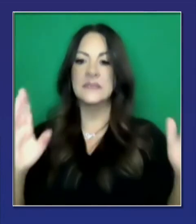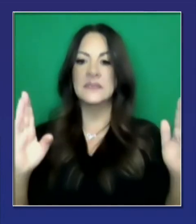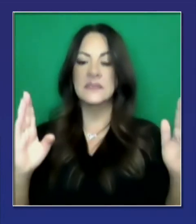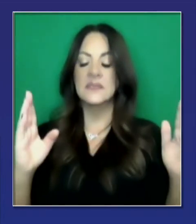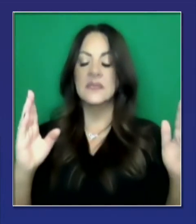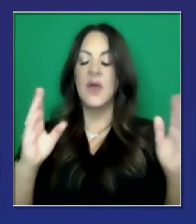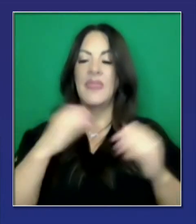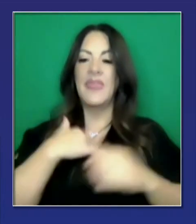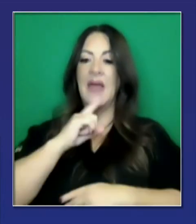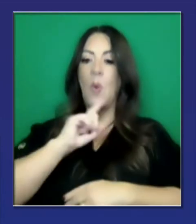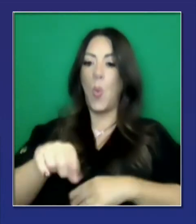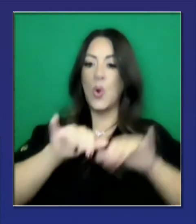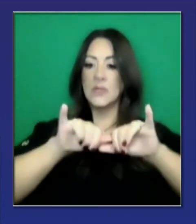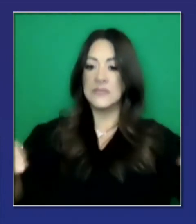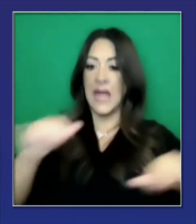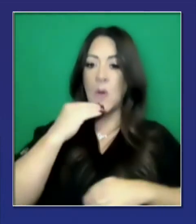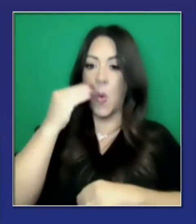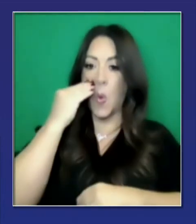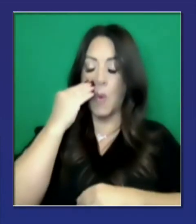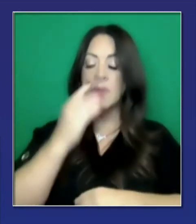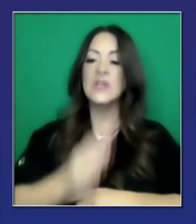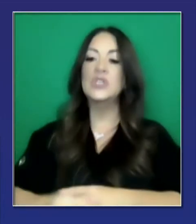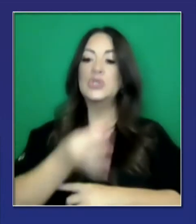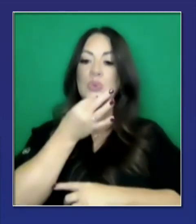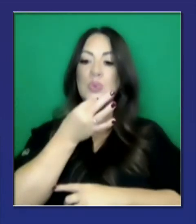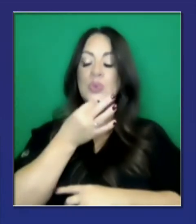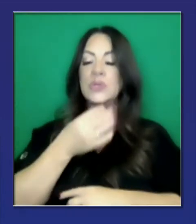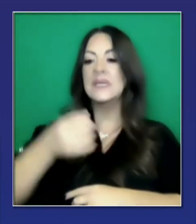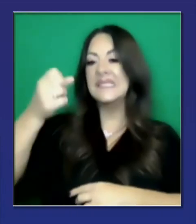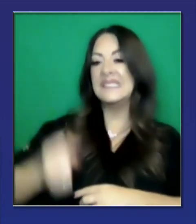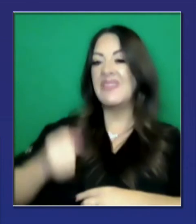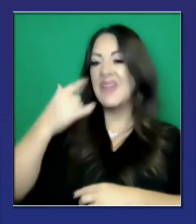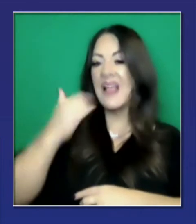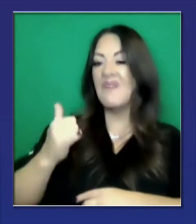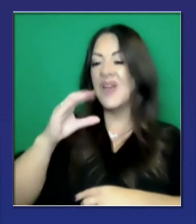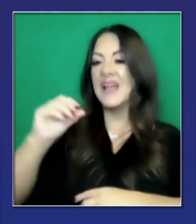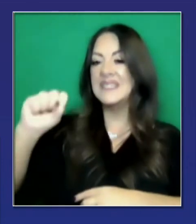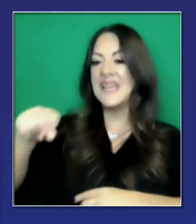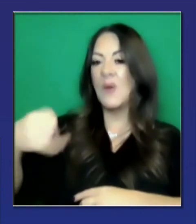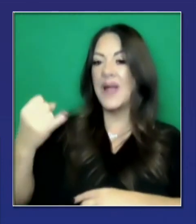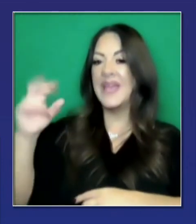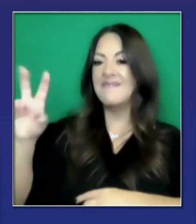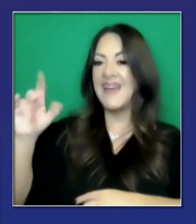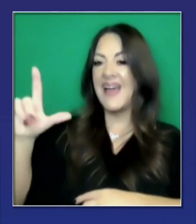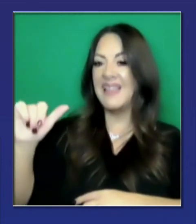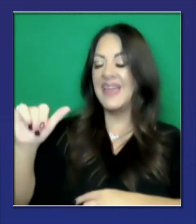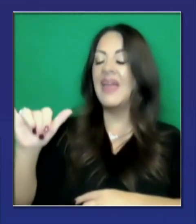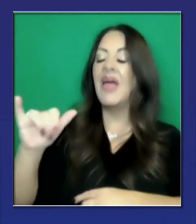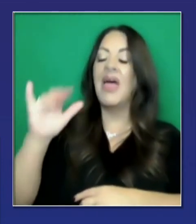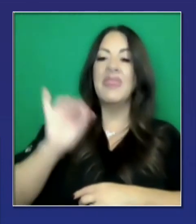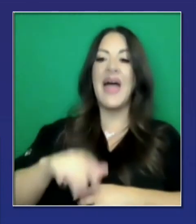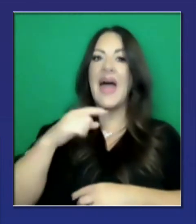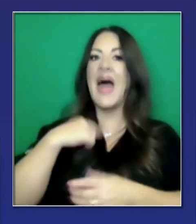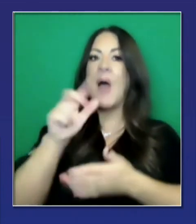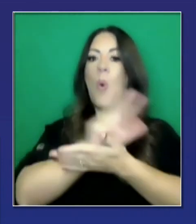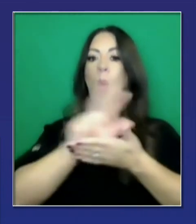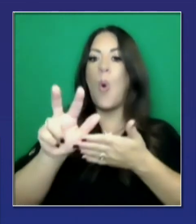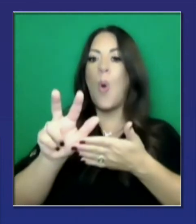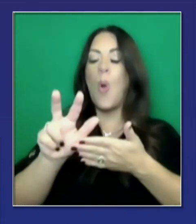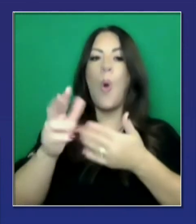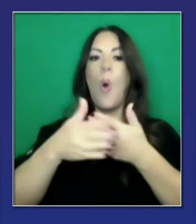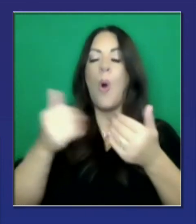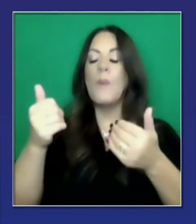to expire both in San Joaquin and Southern California, begging the question, is it going to be extended? Well,